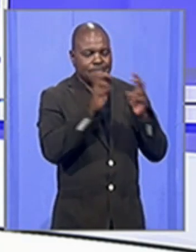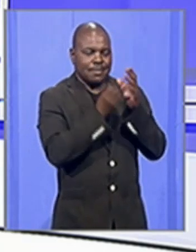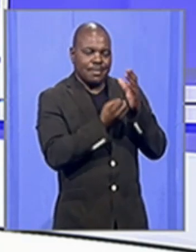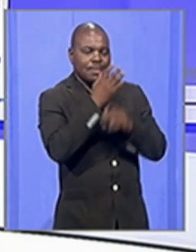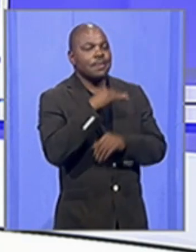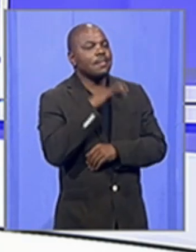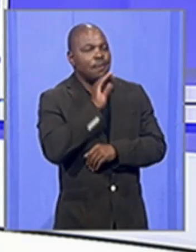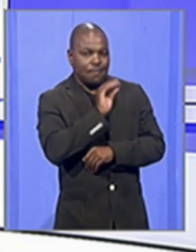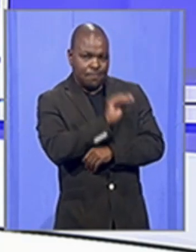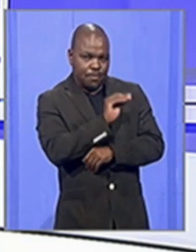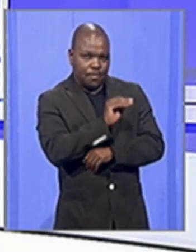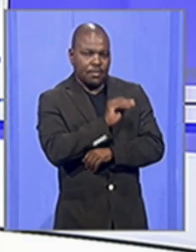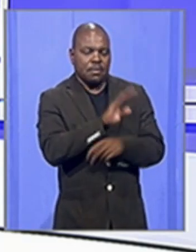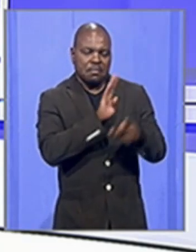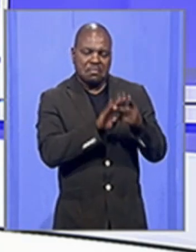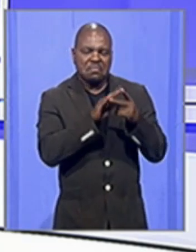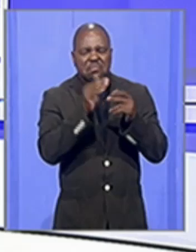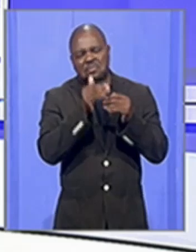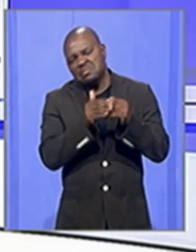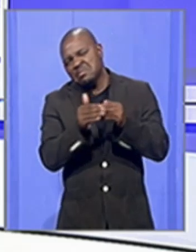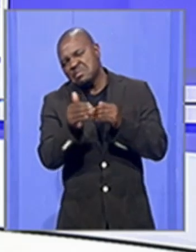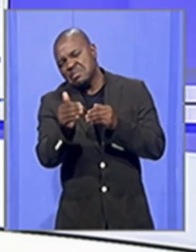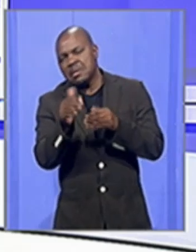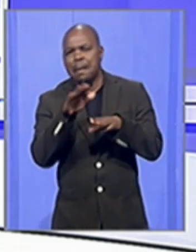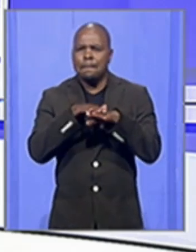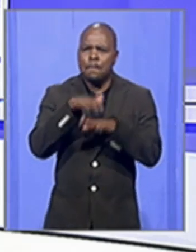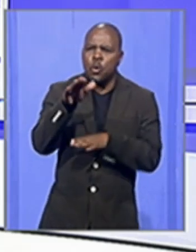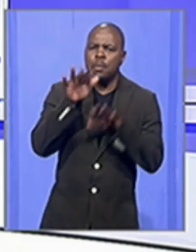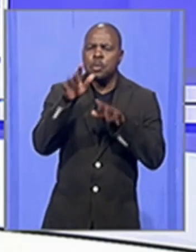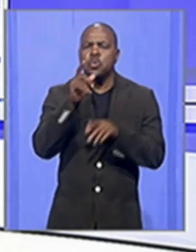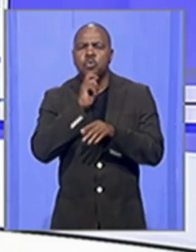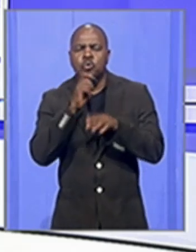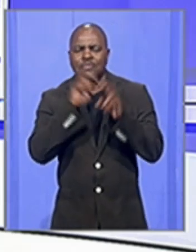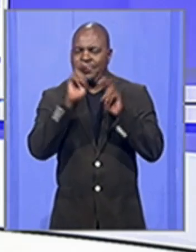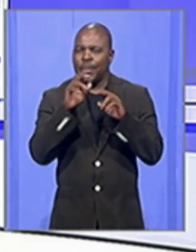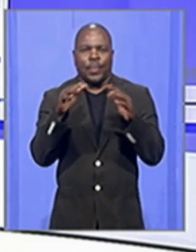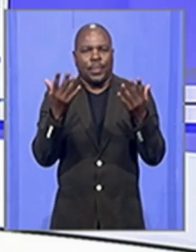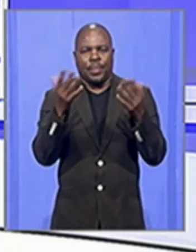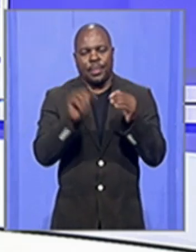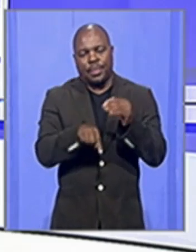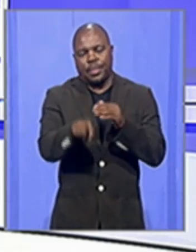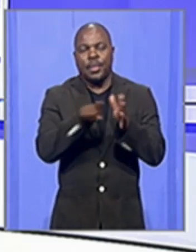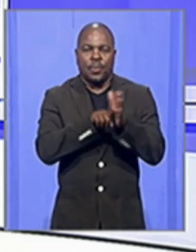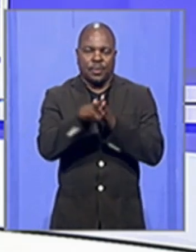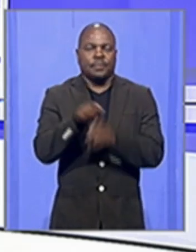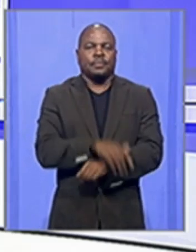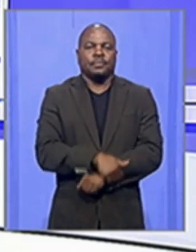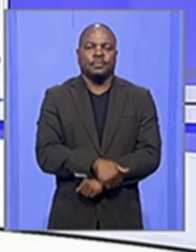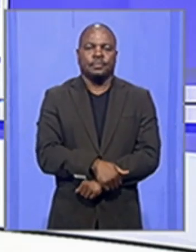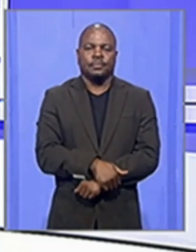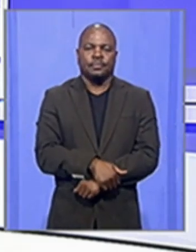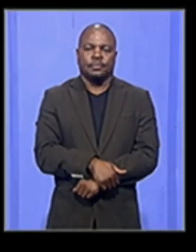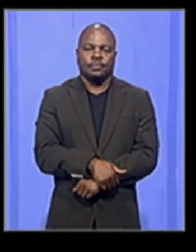o lekaneng mme ga se bonele pele tiriso e kwa godimo ya motlakase mo bekeng eno.